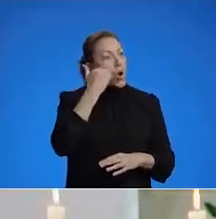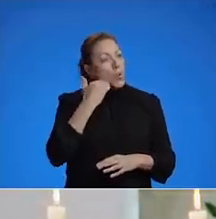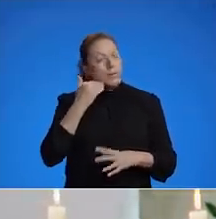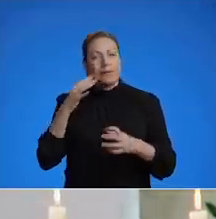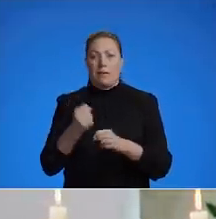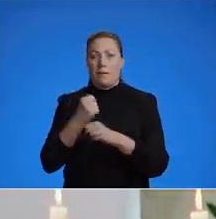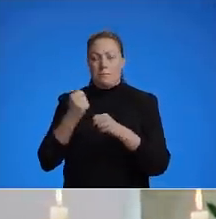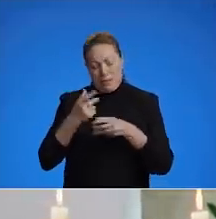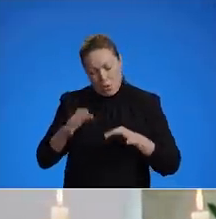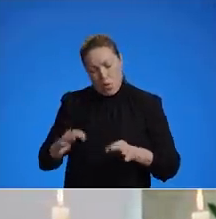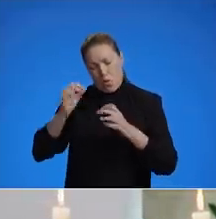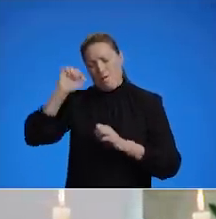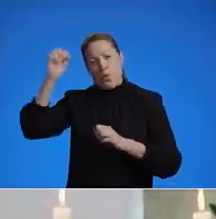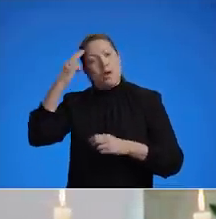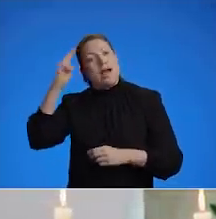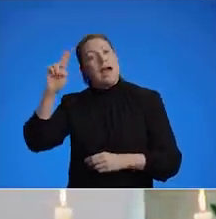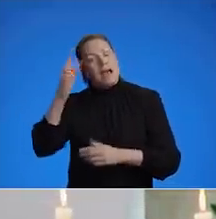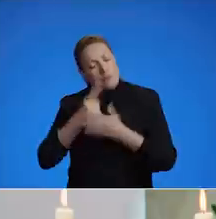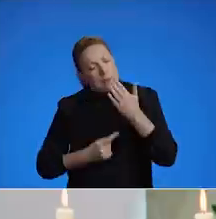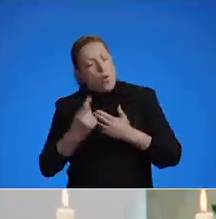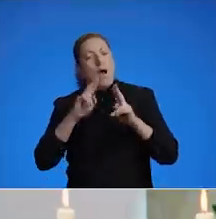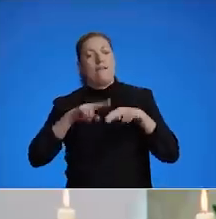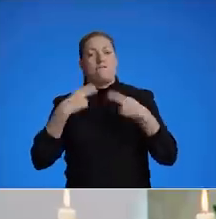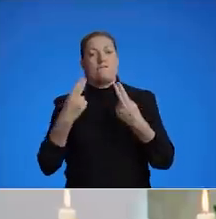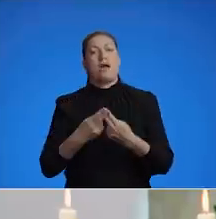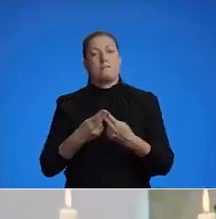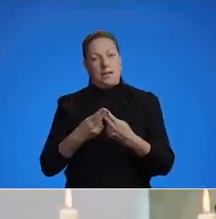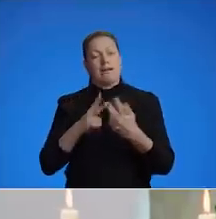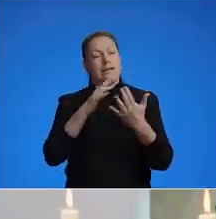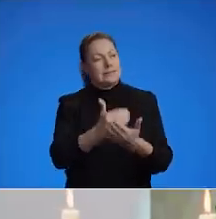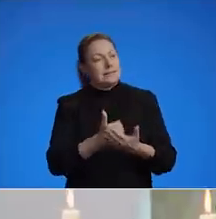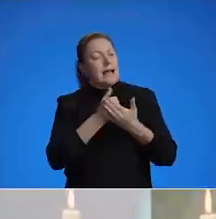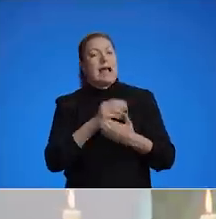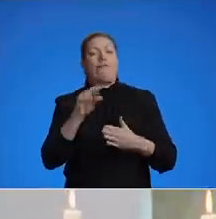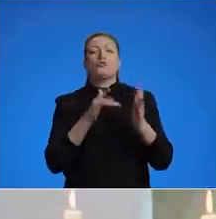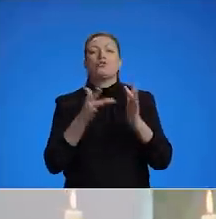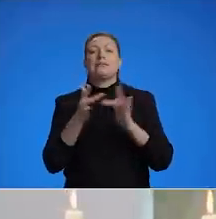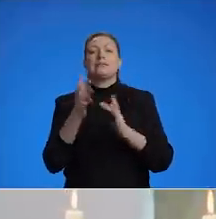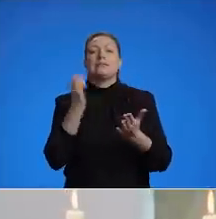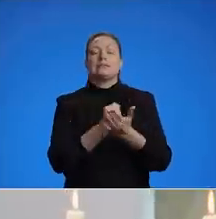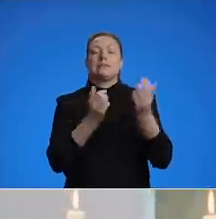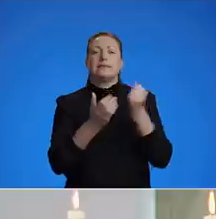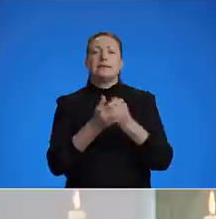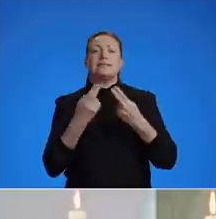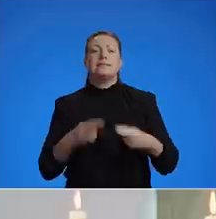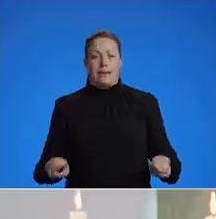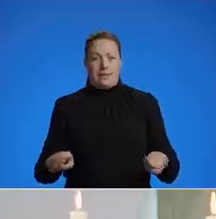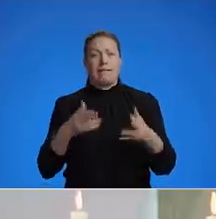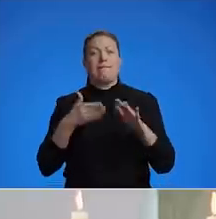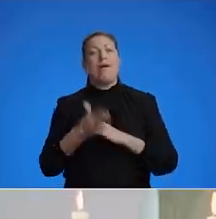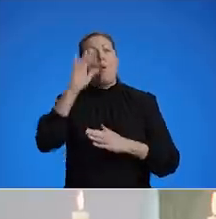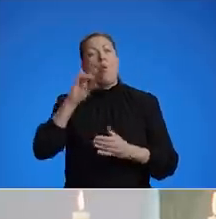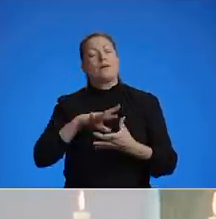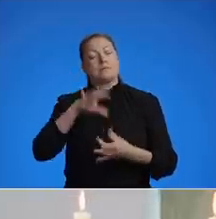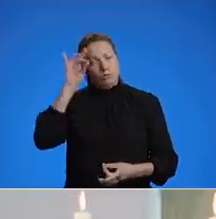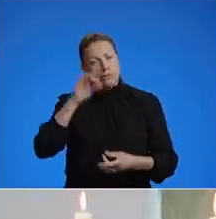whom you made for the glory of your name into one family, redeemed by the blood of his cross and signed with the seal